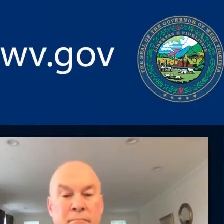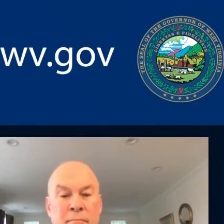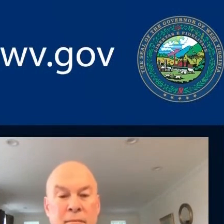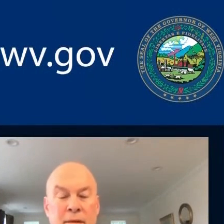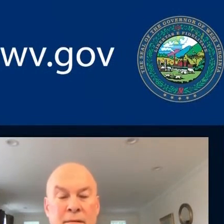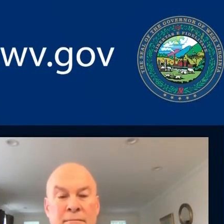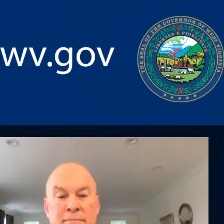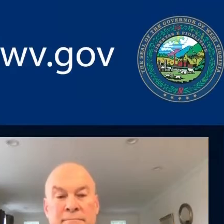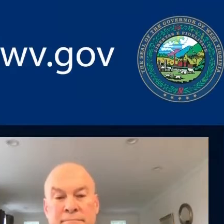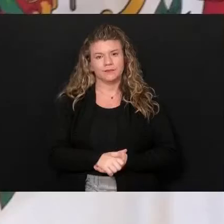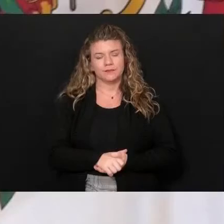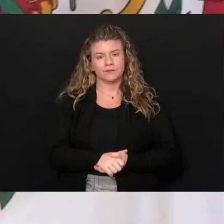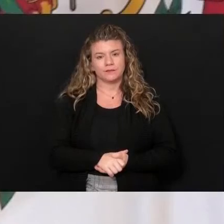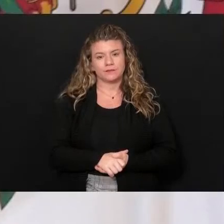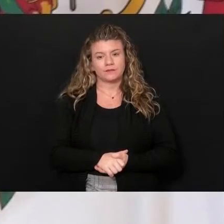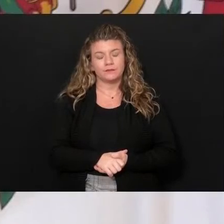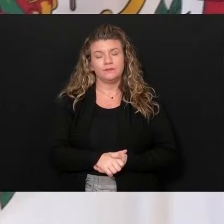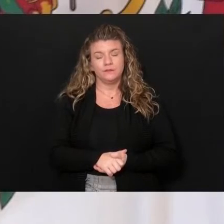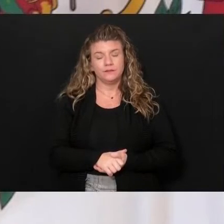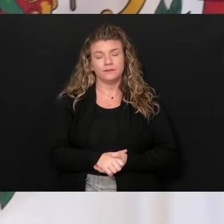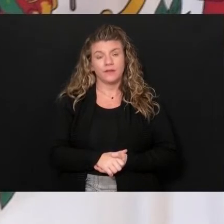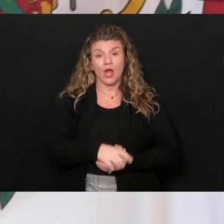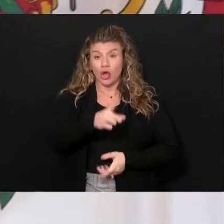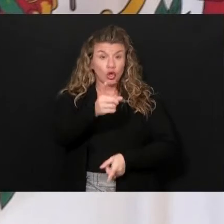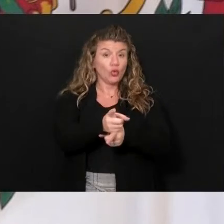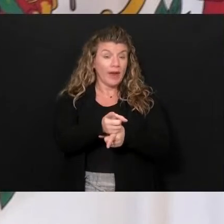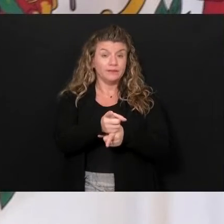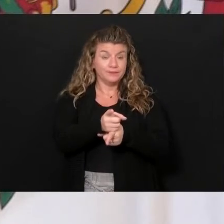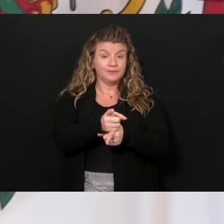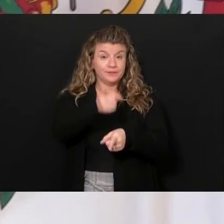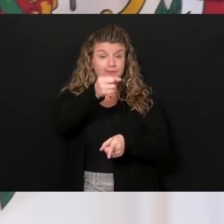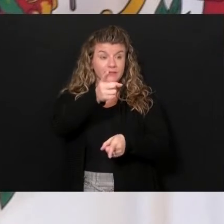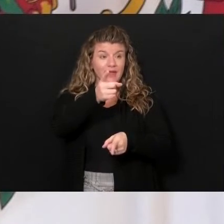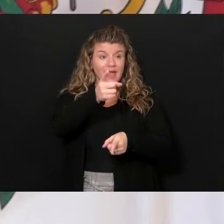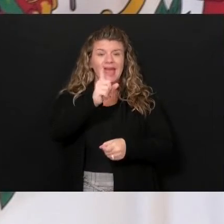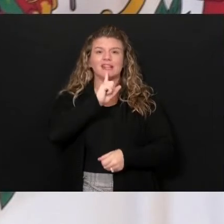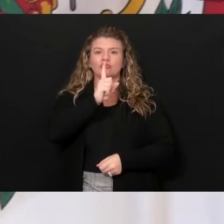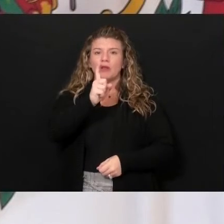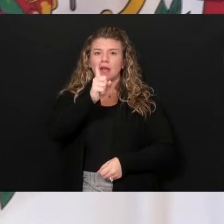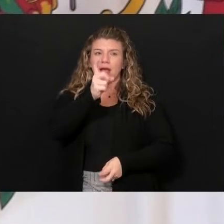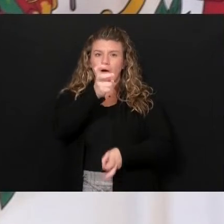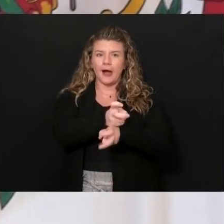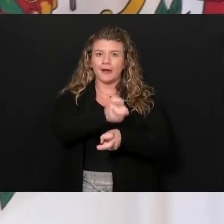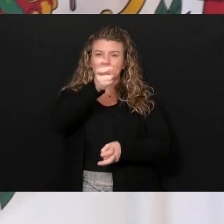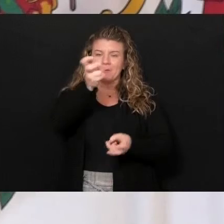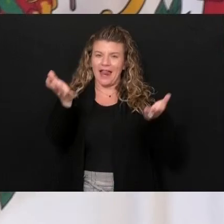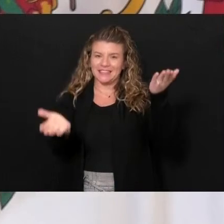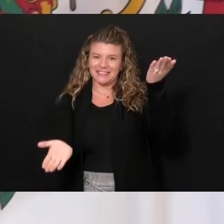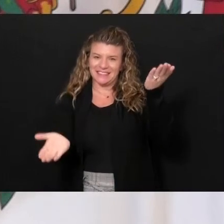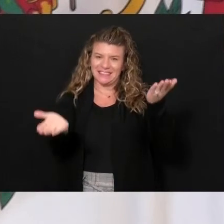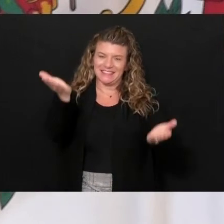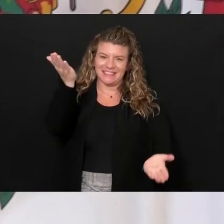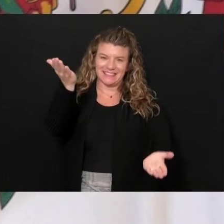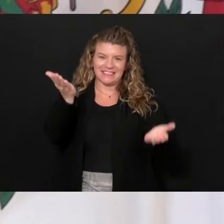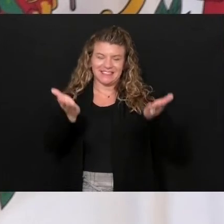Brad, you're right. It is a very difficult balance. I